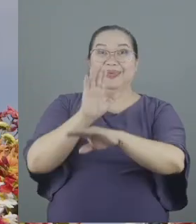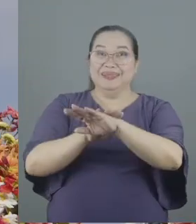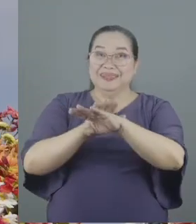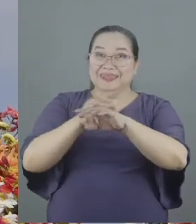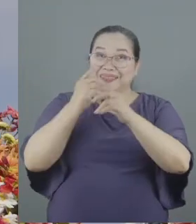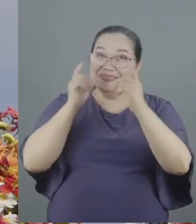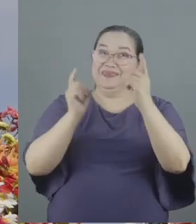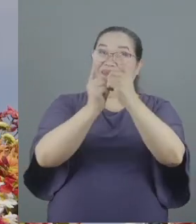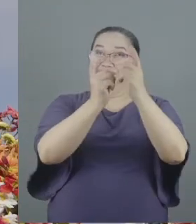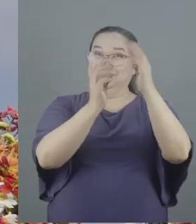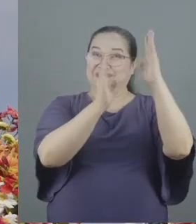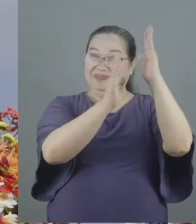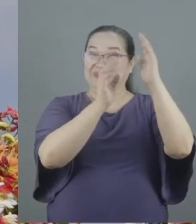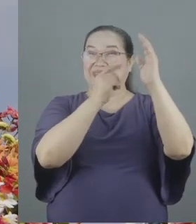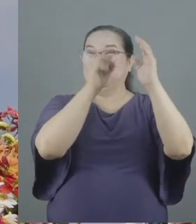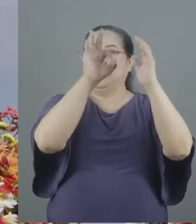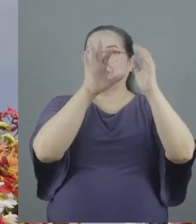me